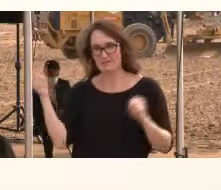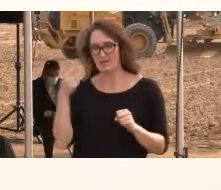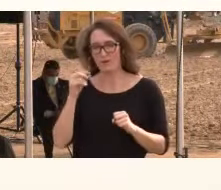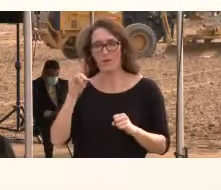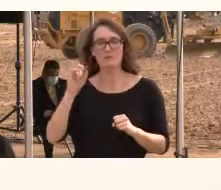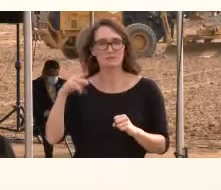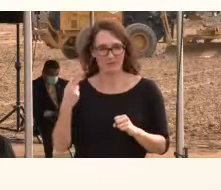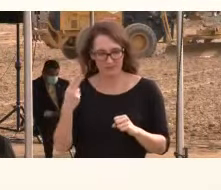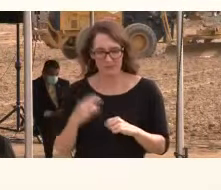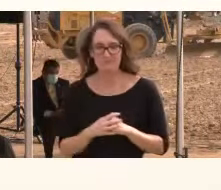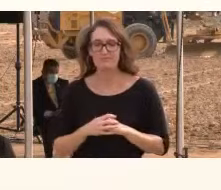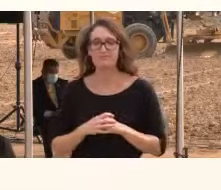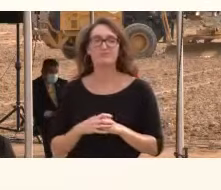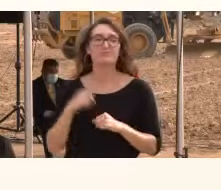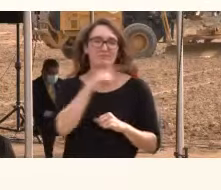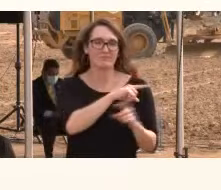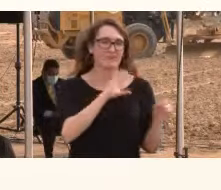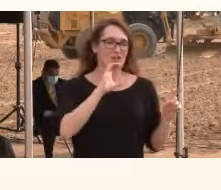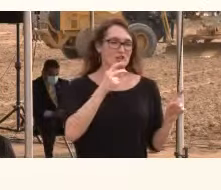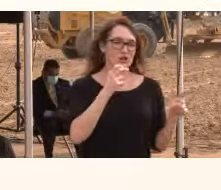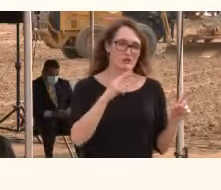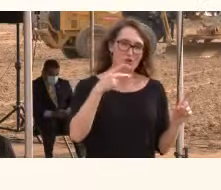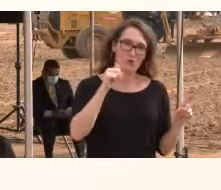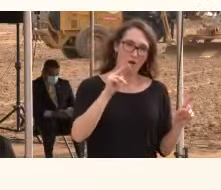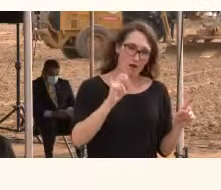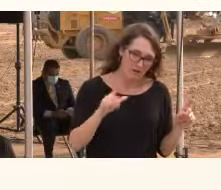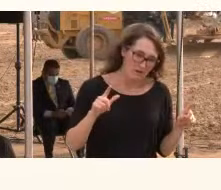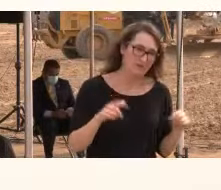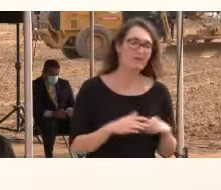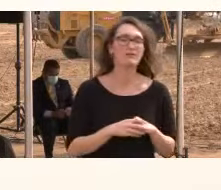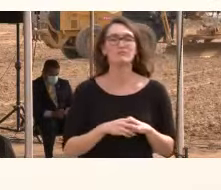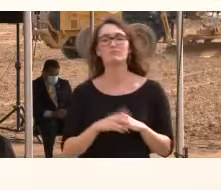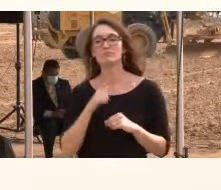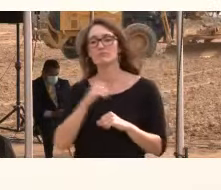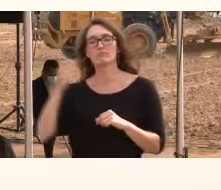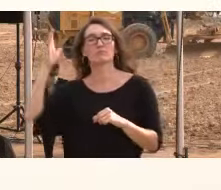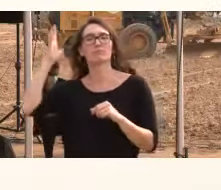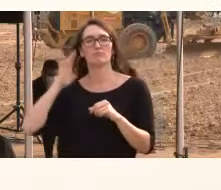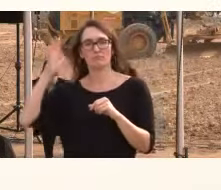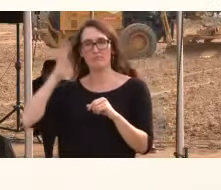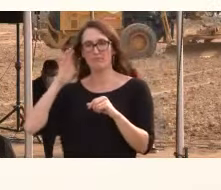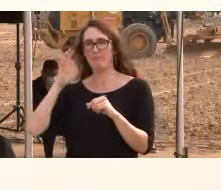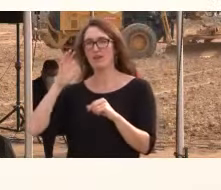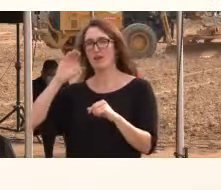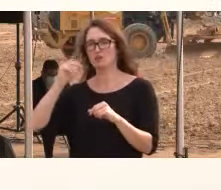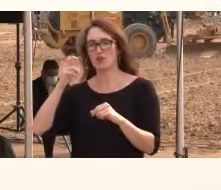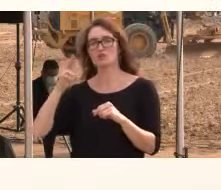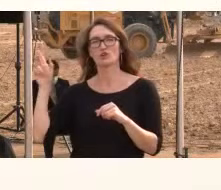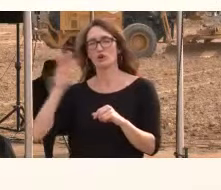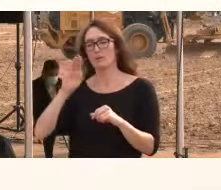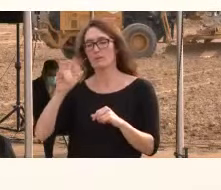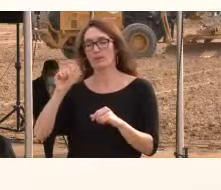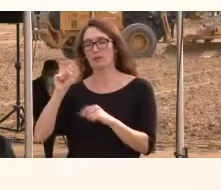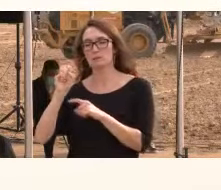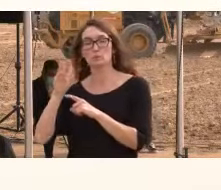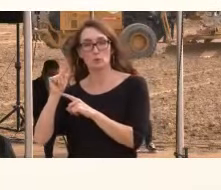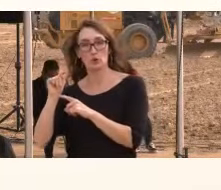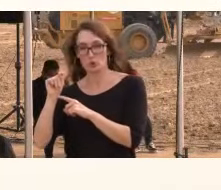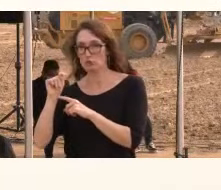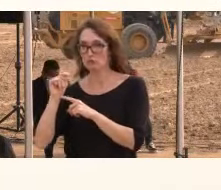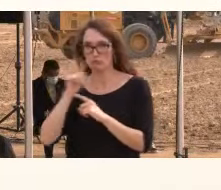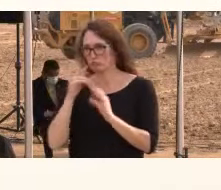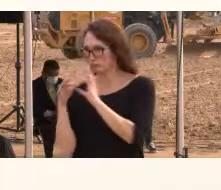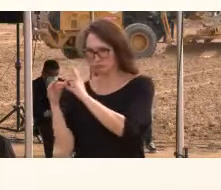Goldsmith, with Chancellor Parnell, with former Chancellor Bill Stewart. And I remember